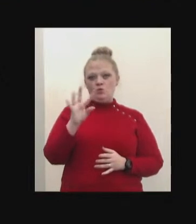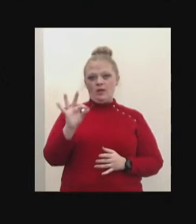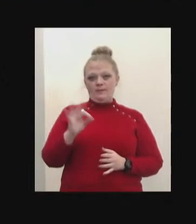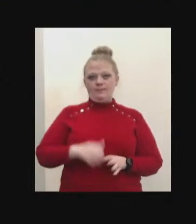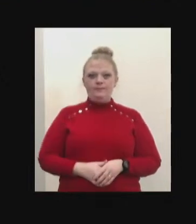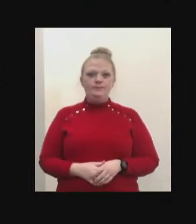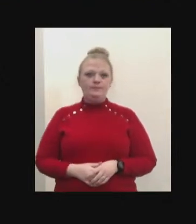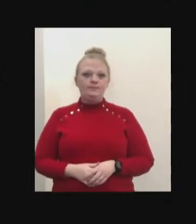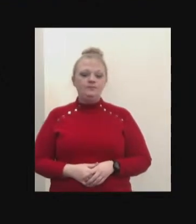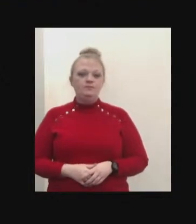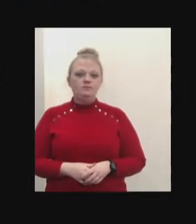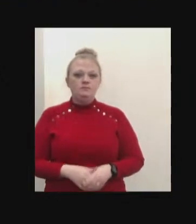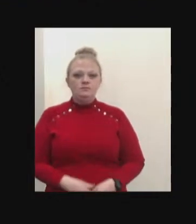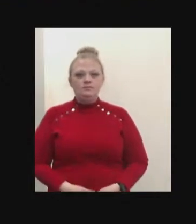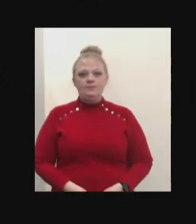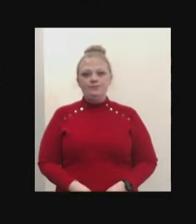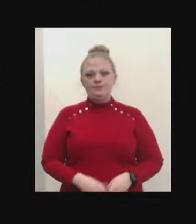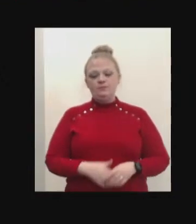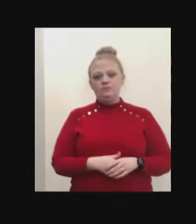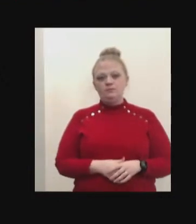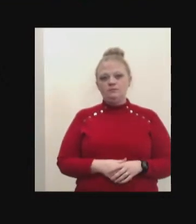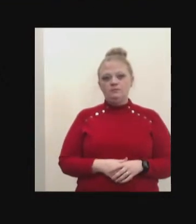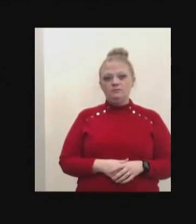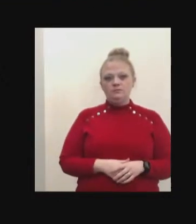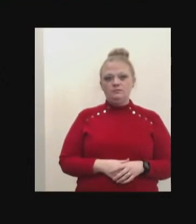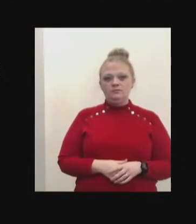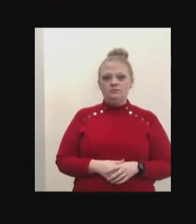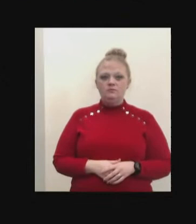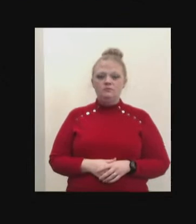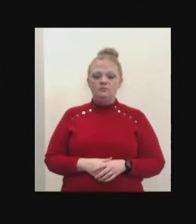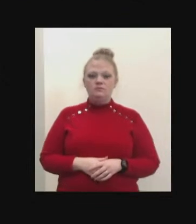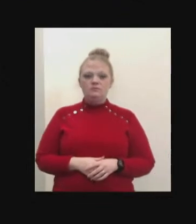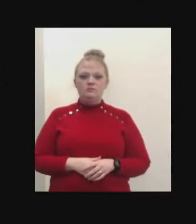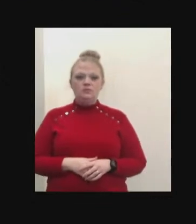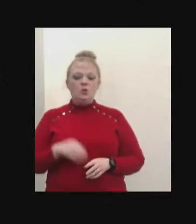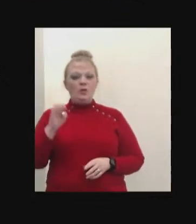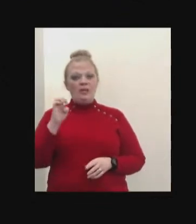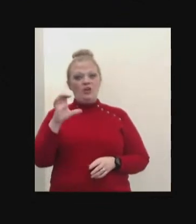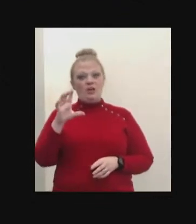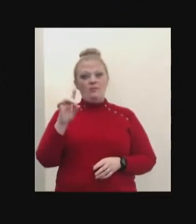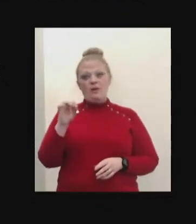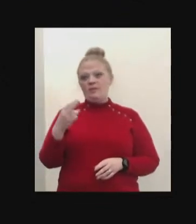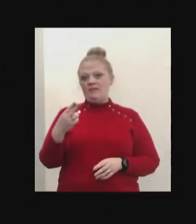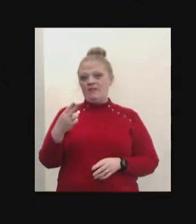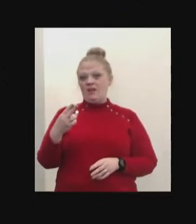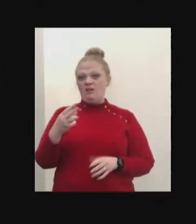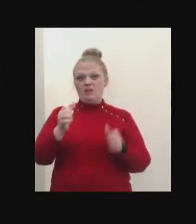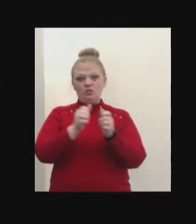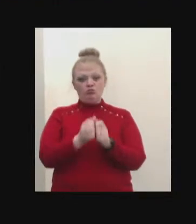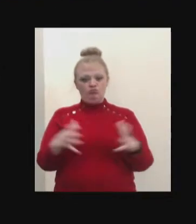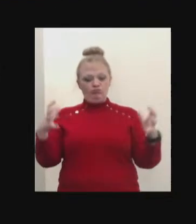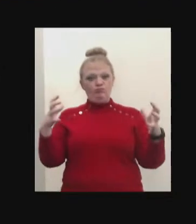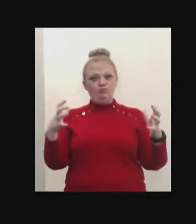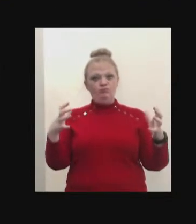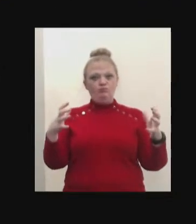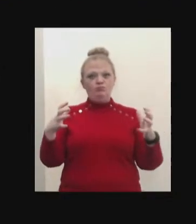716-858-2929. So as we have, the Erie County Health Department has actually expanded its repertoire